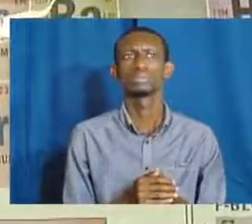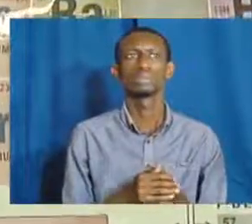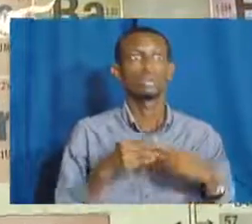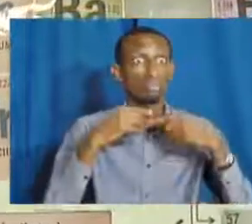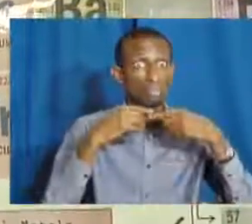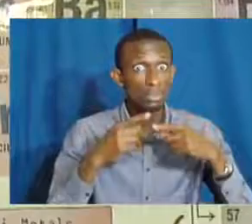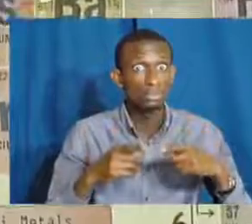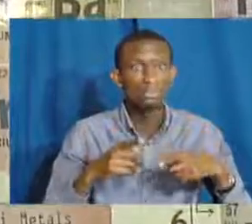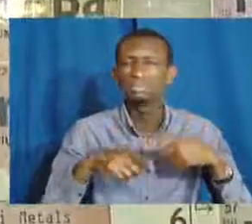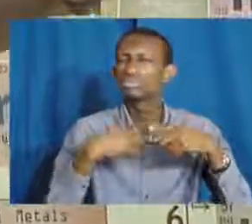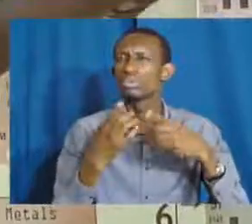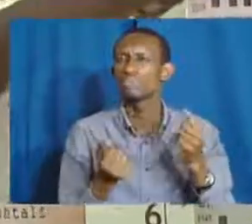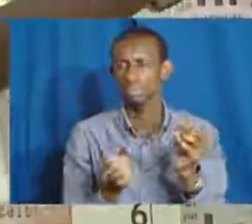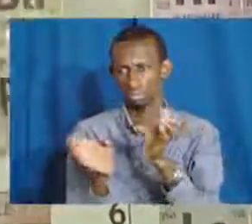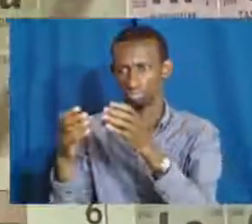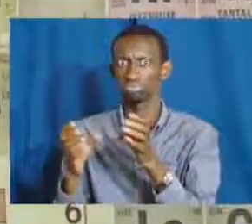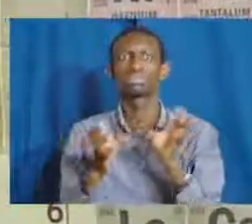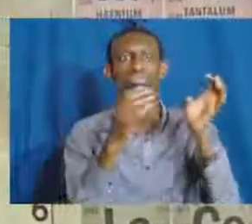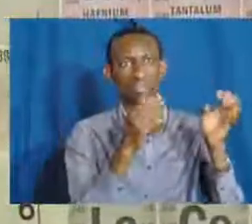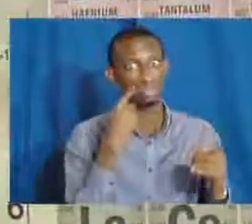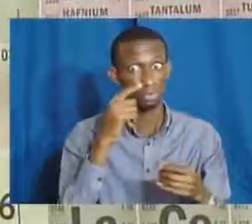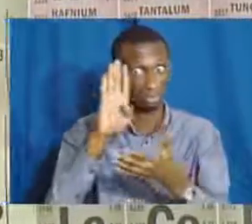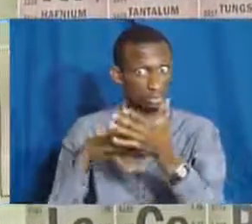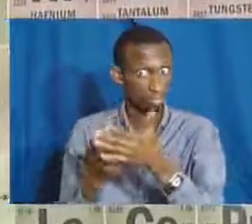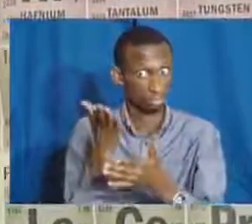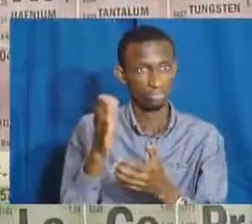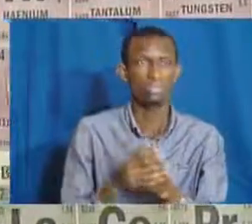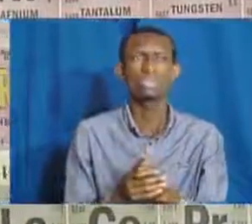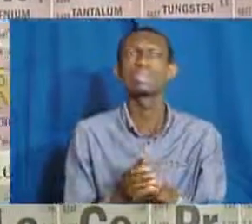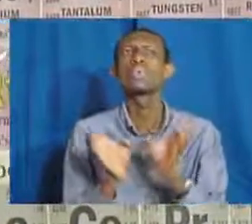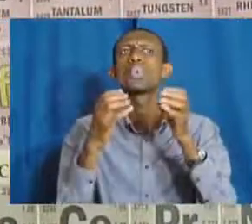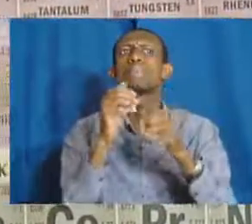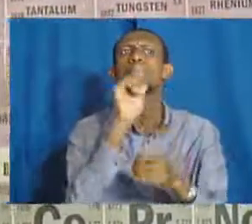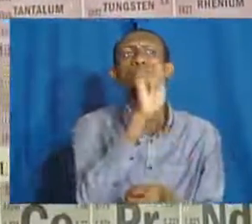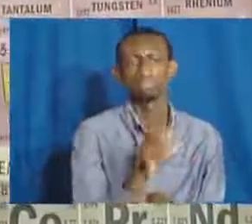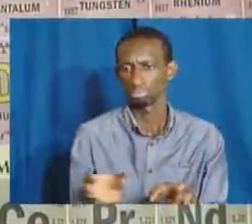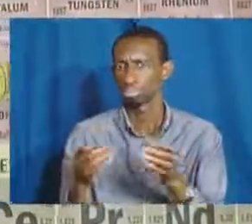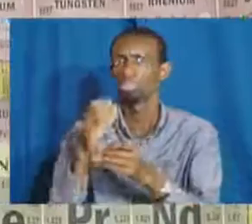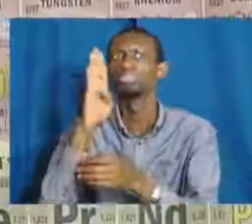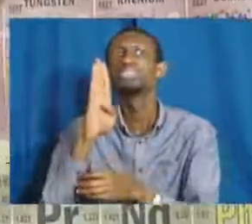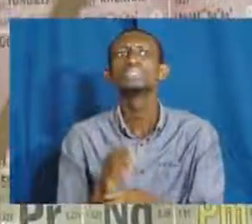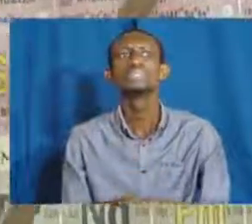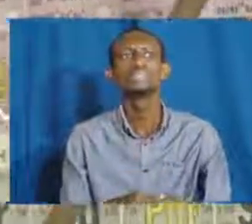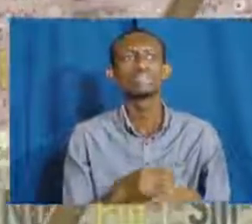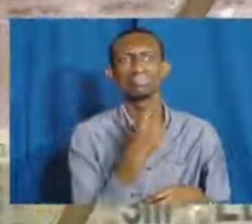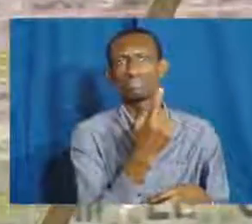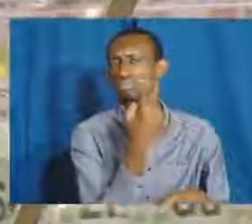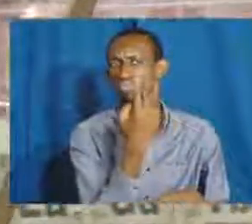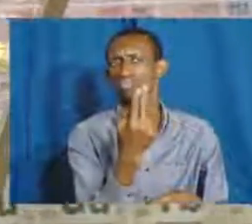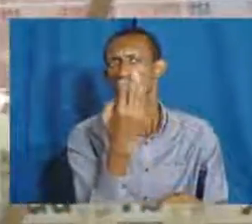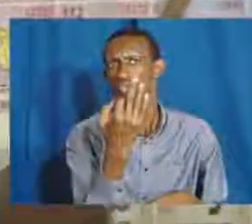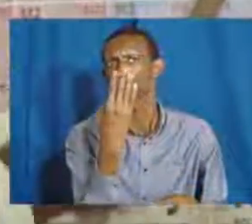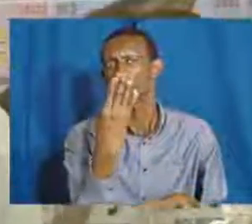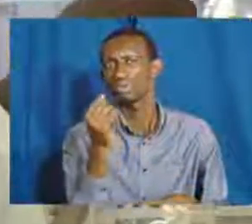have the groups. When you come to the periodic table, we have group 1, group 2, group 3, 4, 5, 6, up